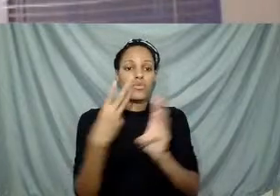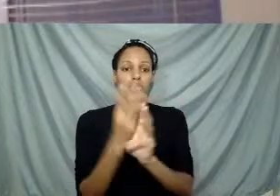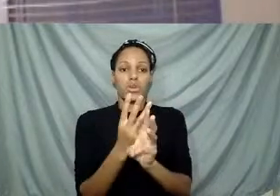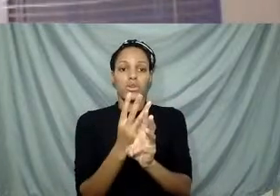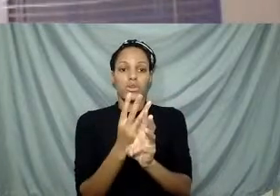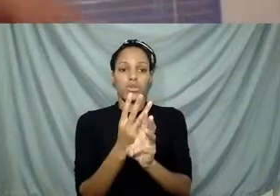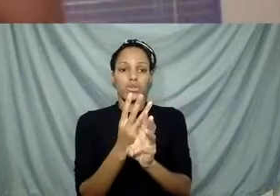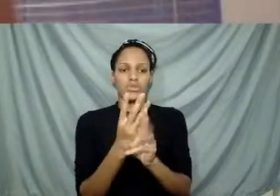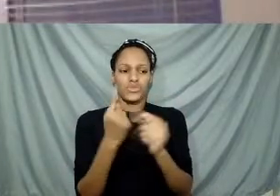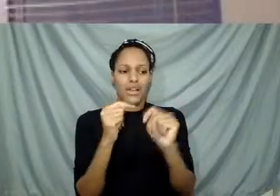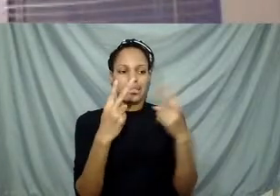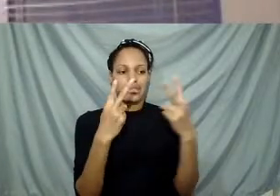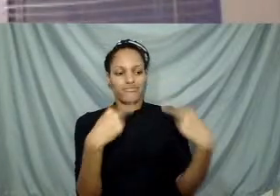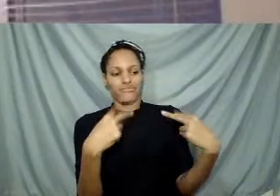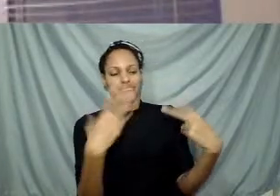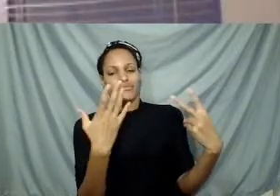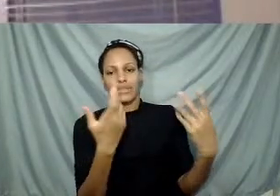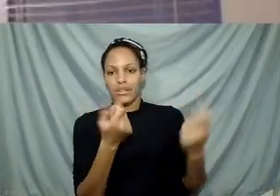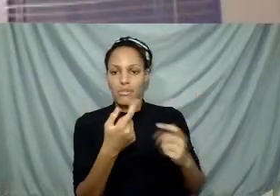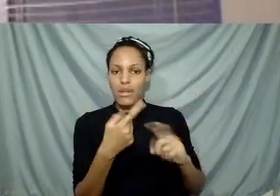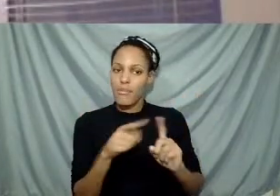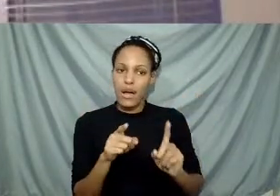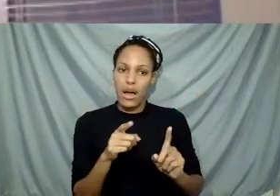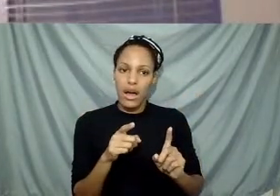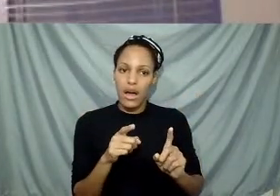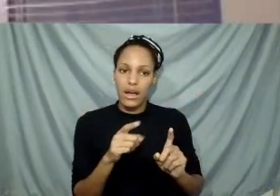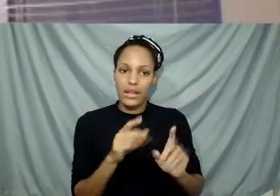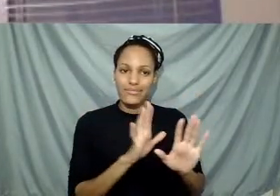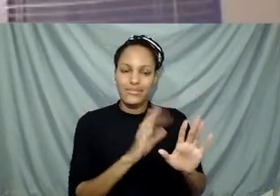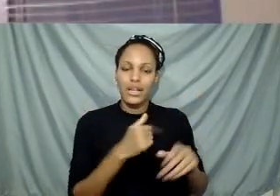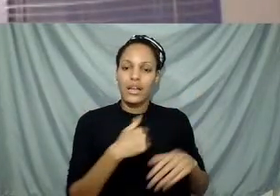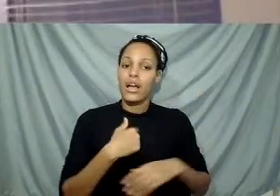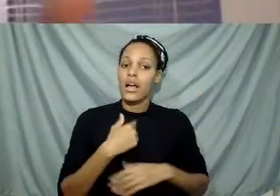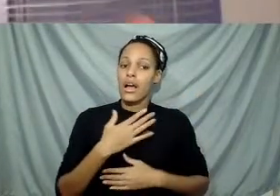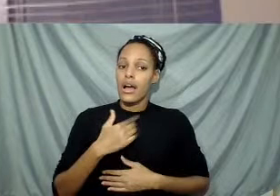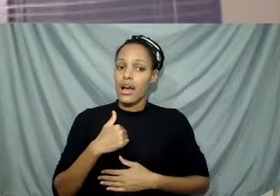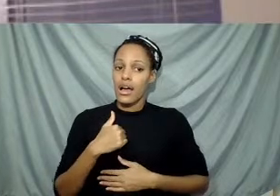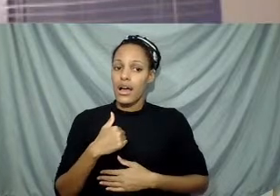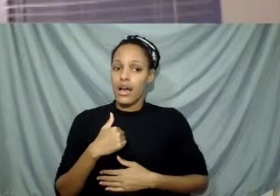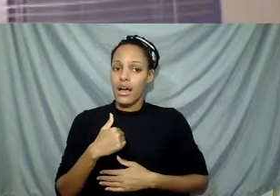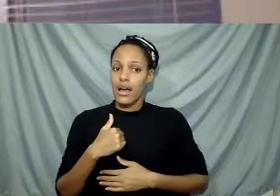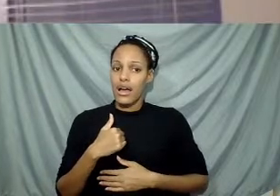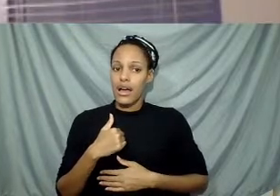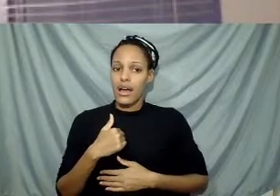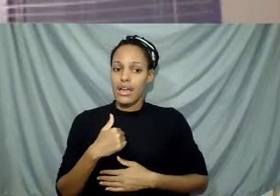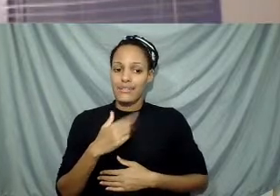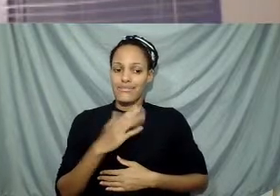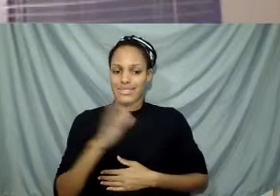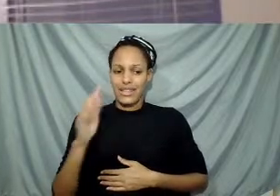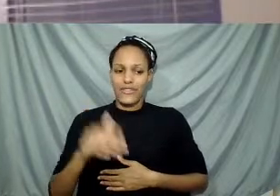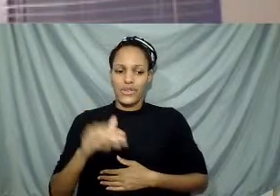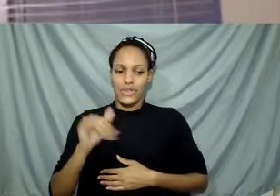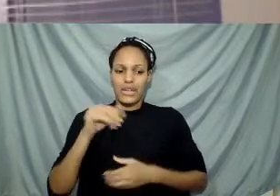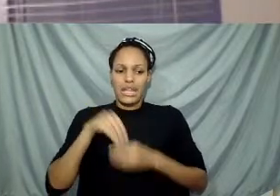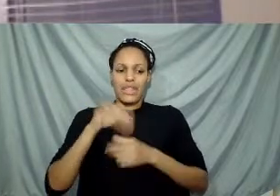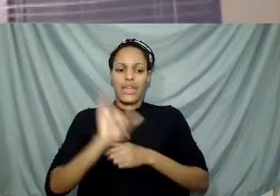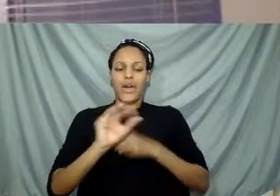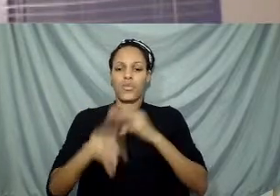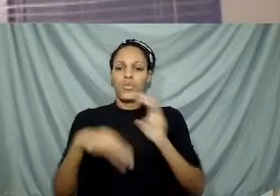devalue me, never was I in a world where I allowed myself to be devalued,